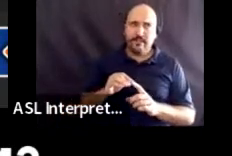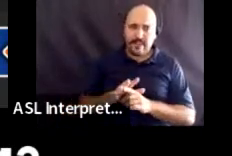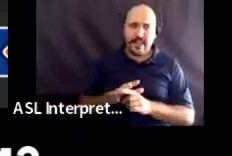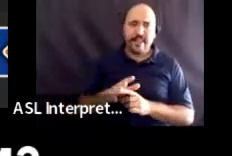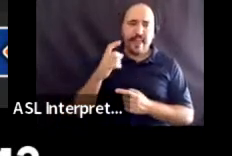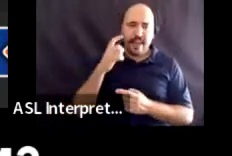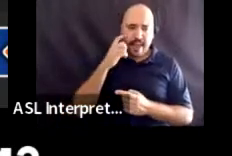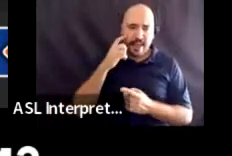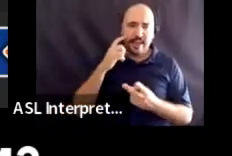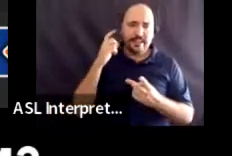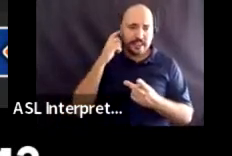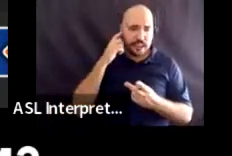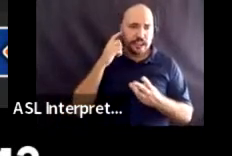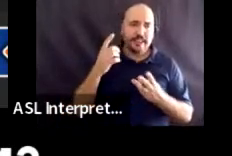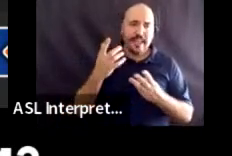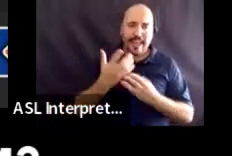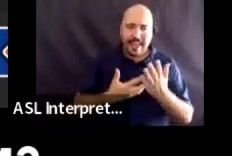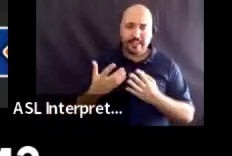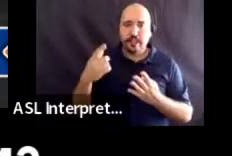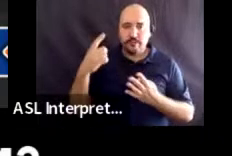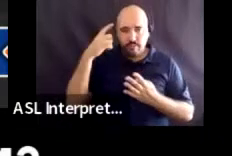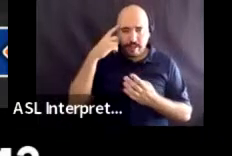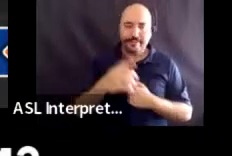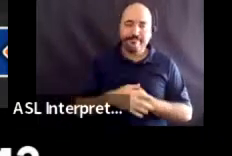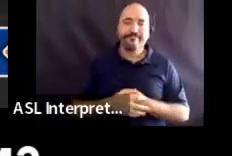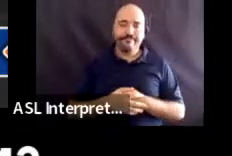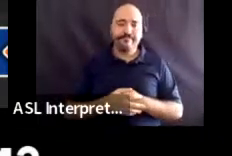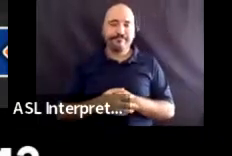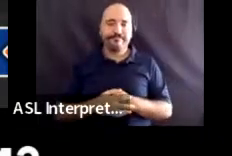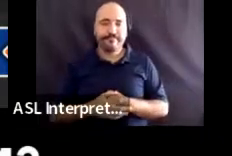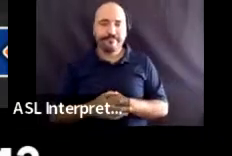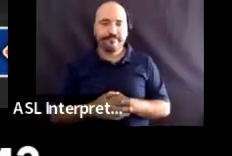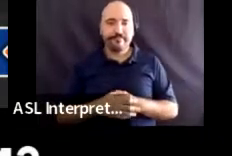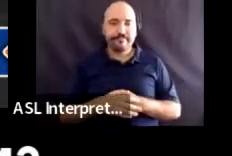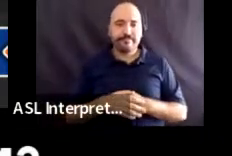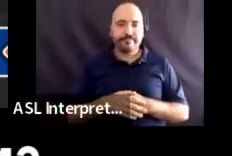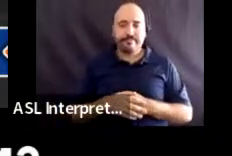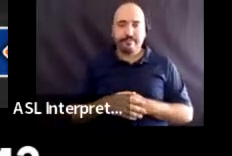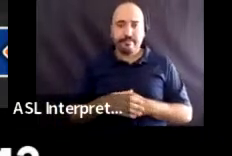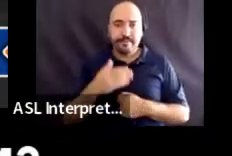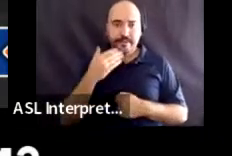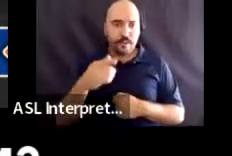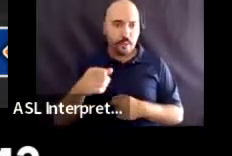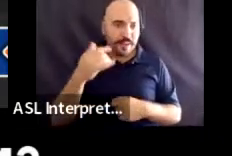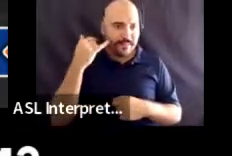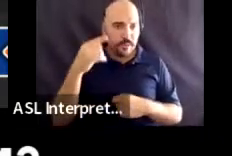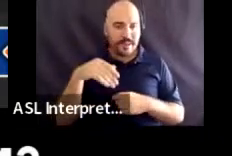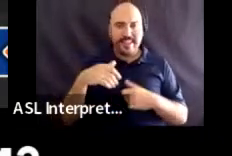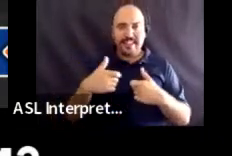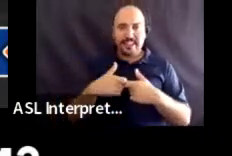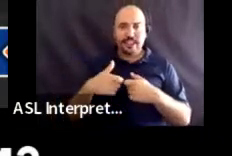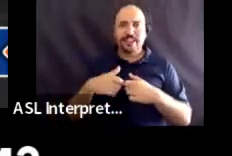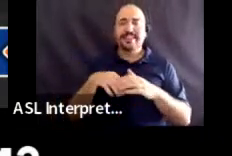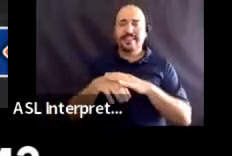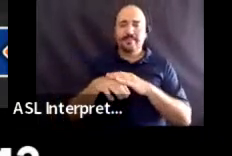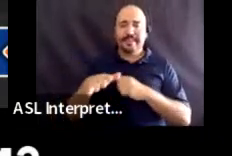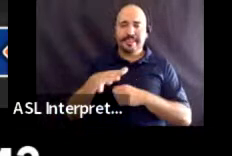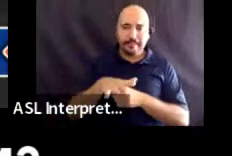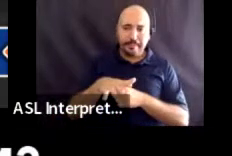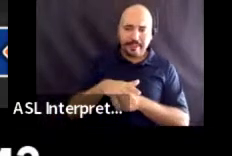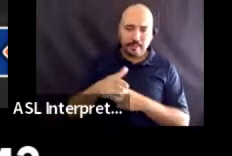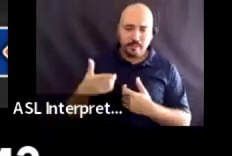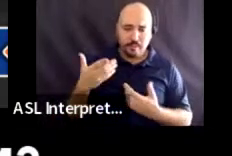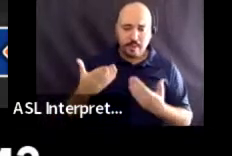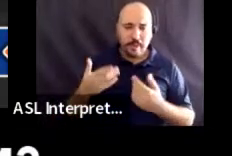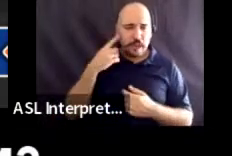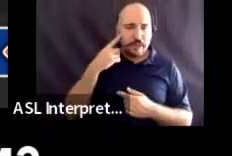eyes, ears, hands, brain. Great. Thank you, Peter. So if you are in the digital accessibility space, you probably have heard